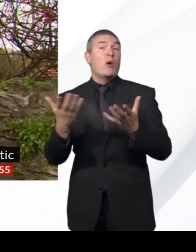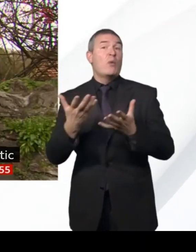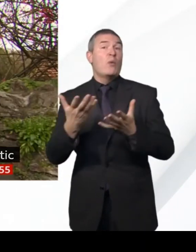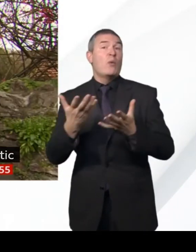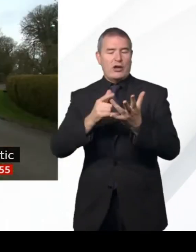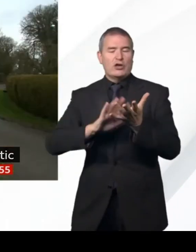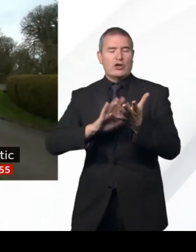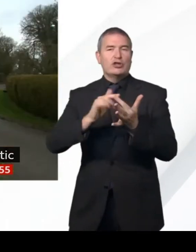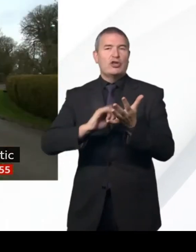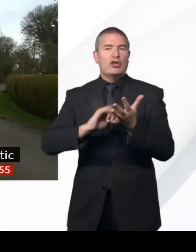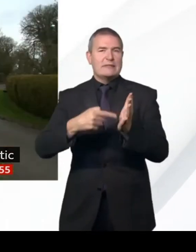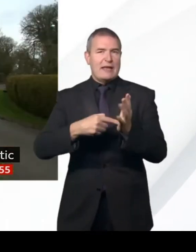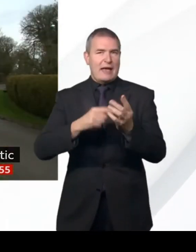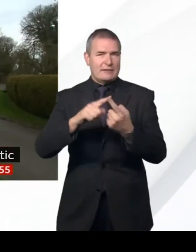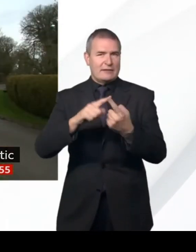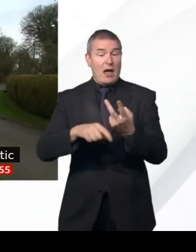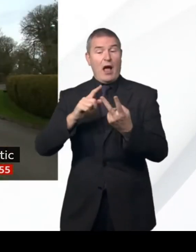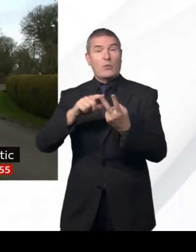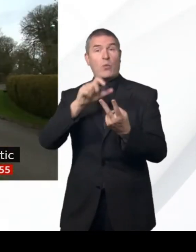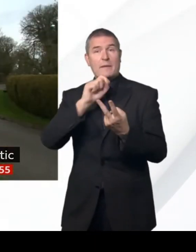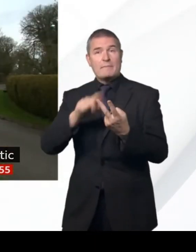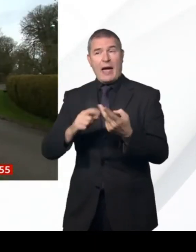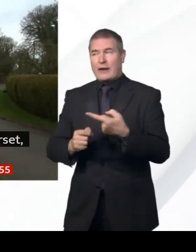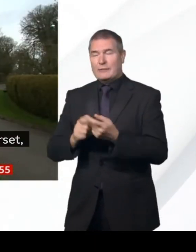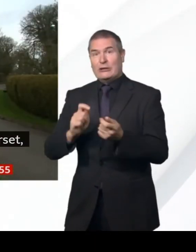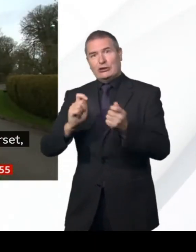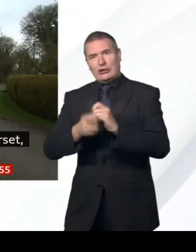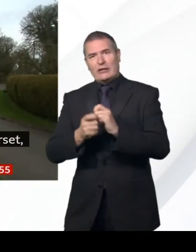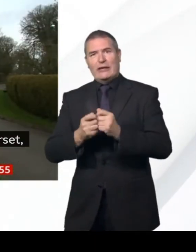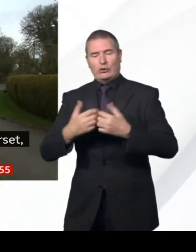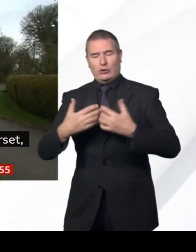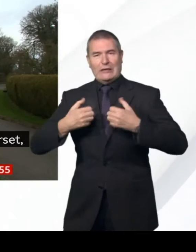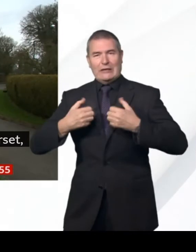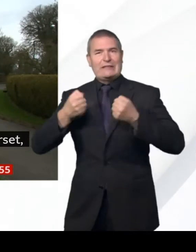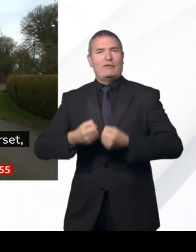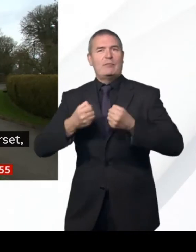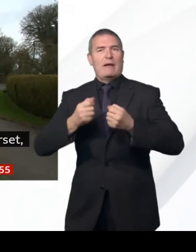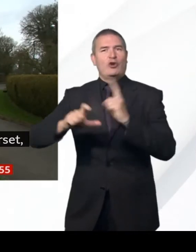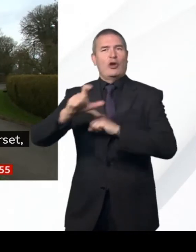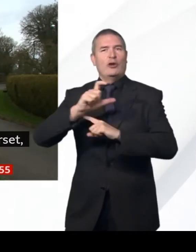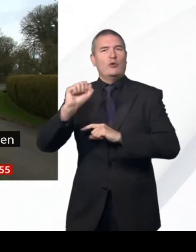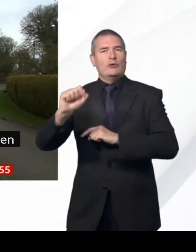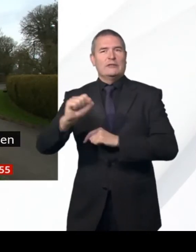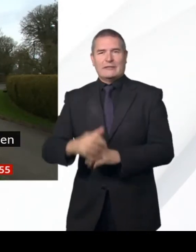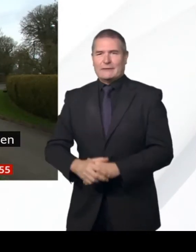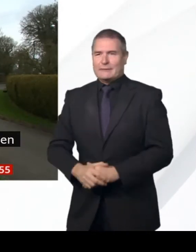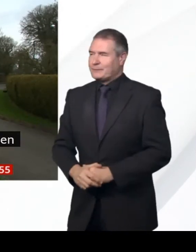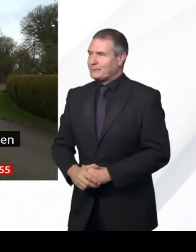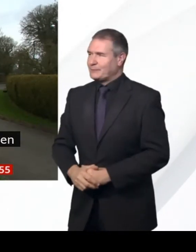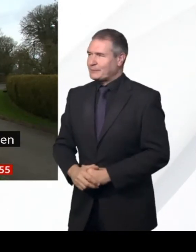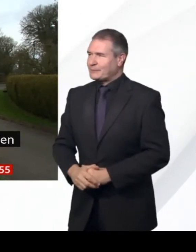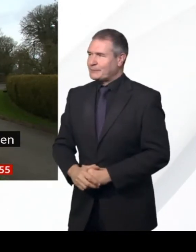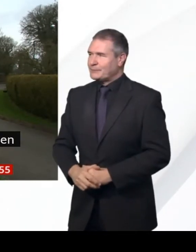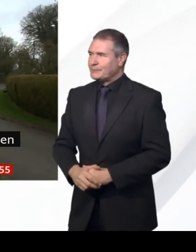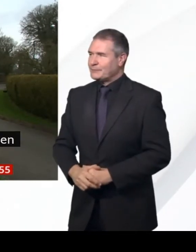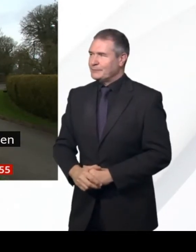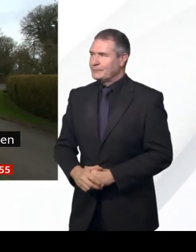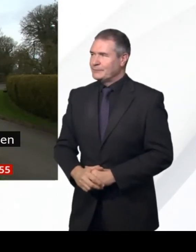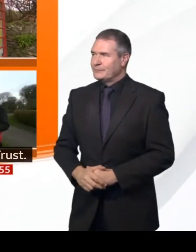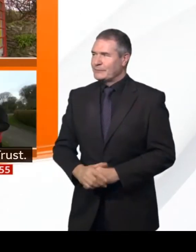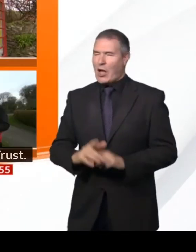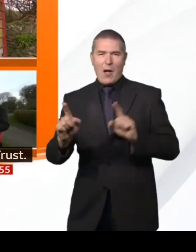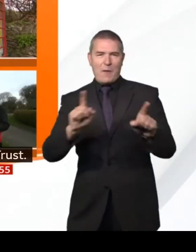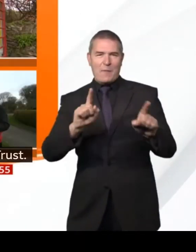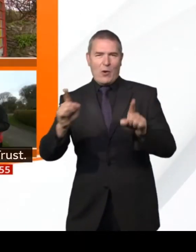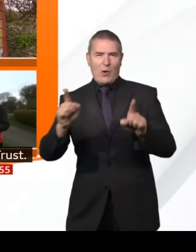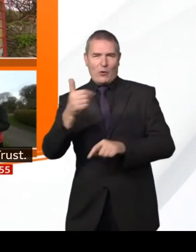Fagan, who's been turning the booths into defibrillator stations for the Community Heartbeat Trust. Good morning to you both. I feel like we need a